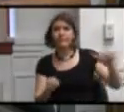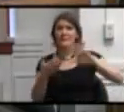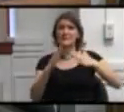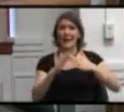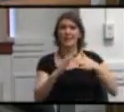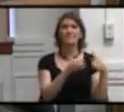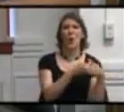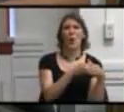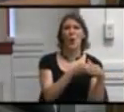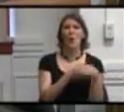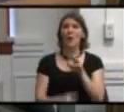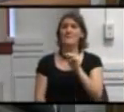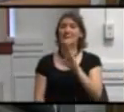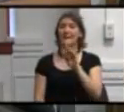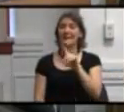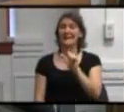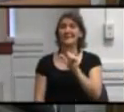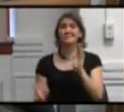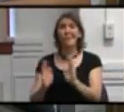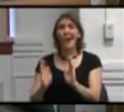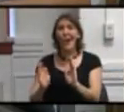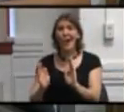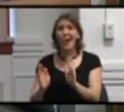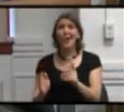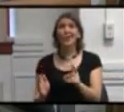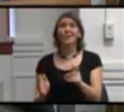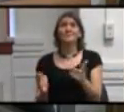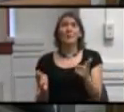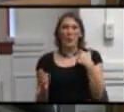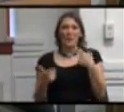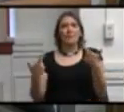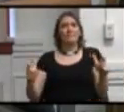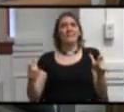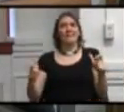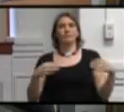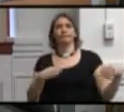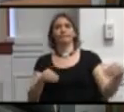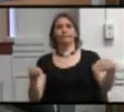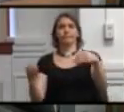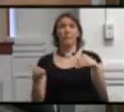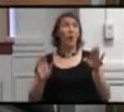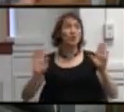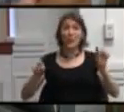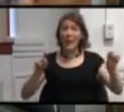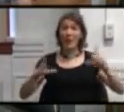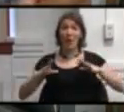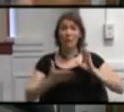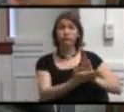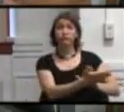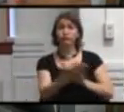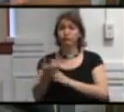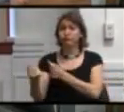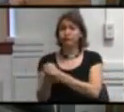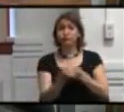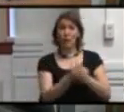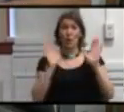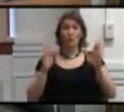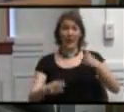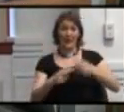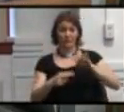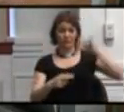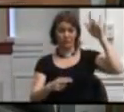distribute. McNeil's doesn't brew enough to distribute really these days. So they're great brew pubs, and they give Brattleboro a fantastic beer